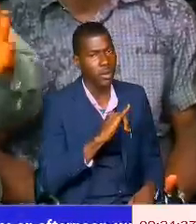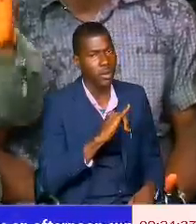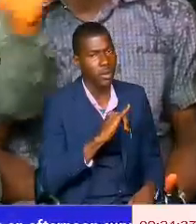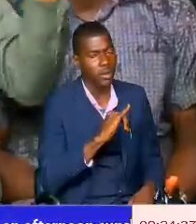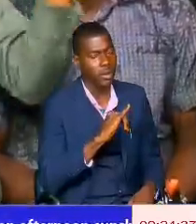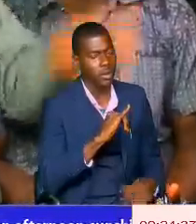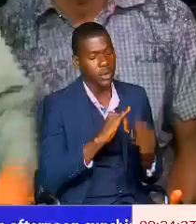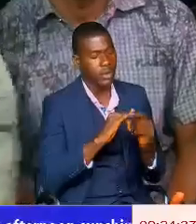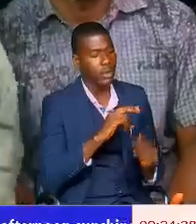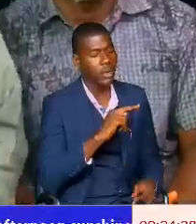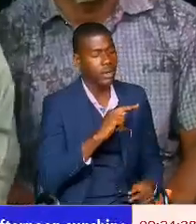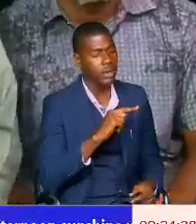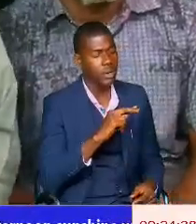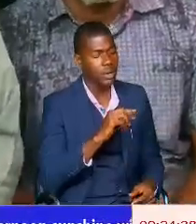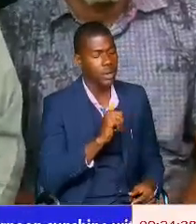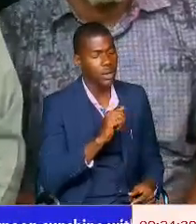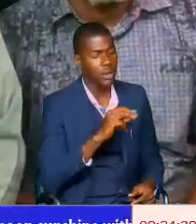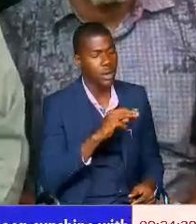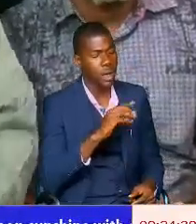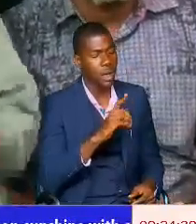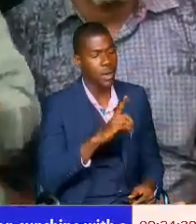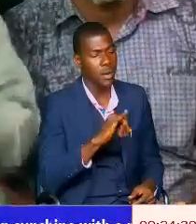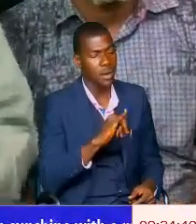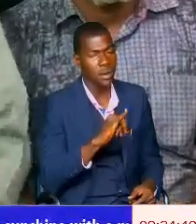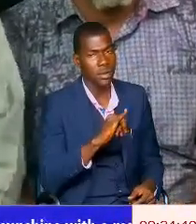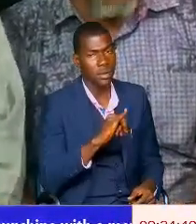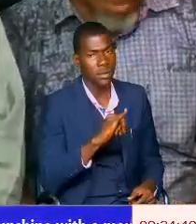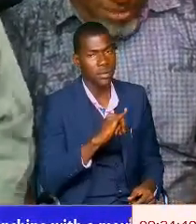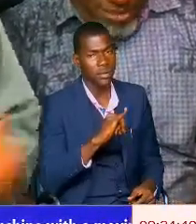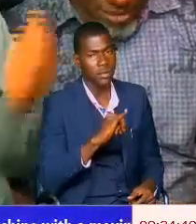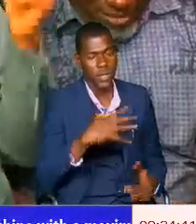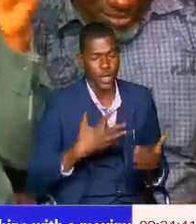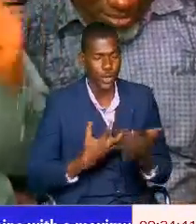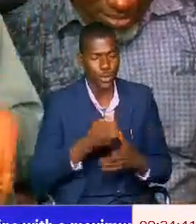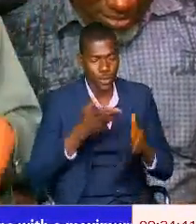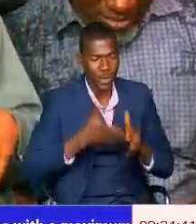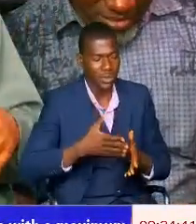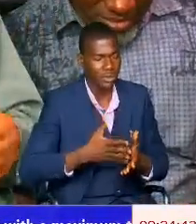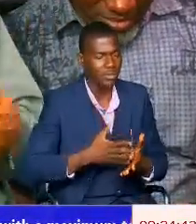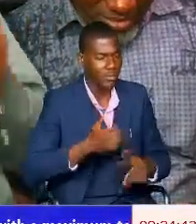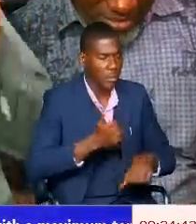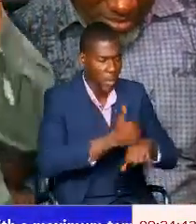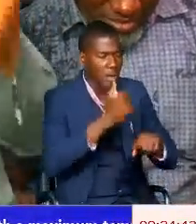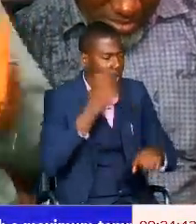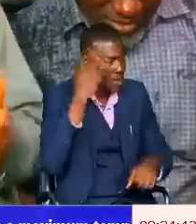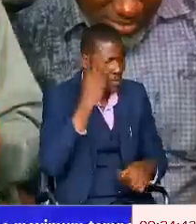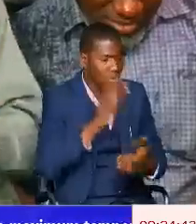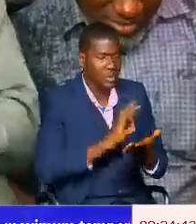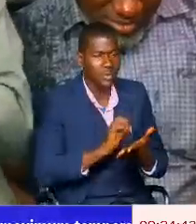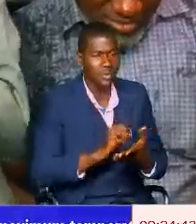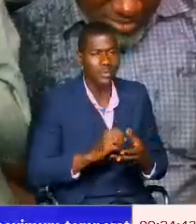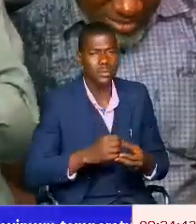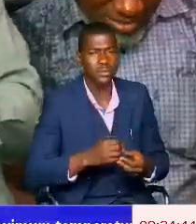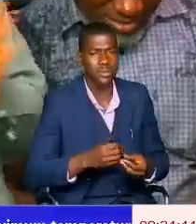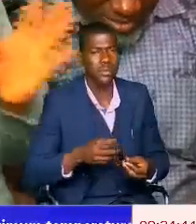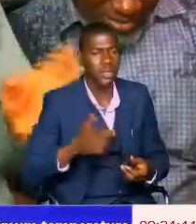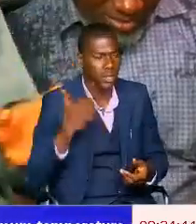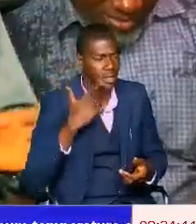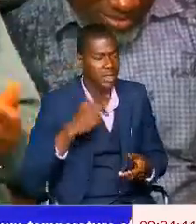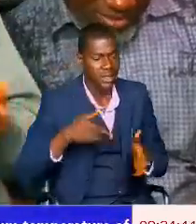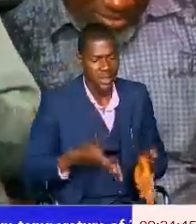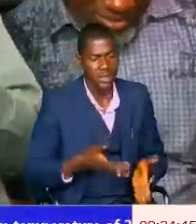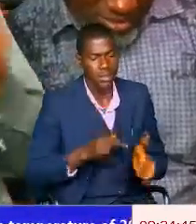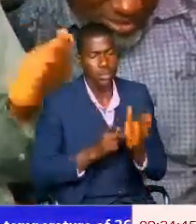new permanent secretaries where they just make. He's a member of the family. He's listening to this program. He said, I should greet you. Any person who has